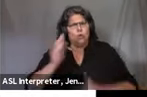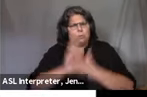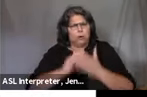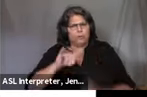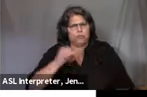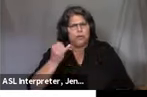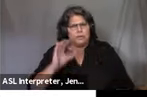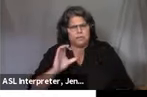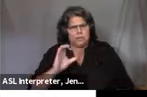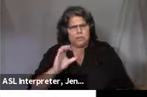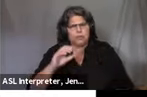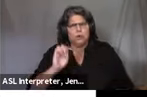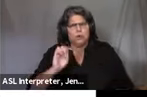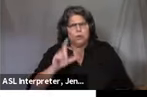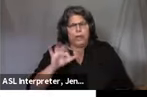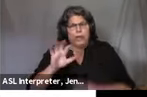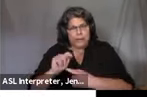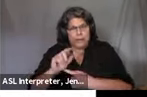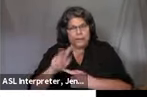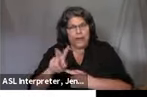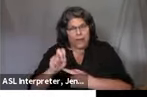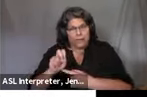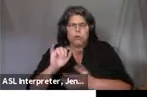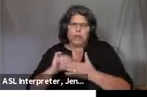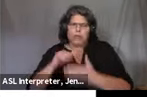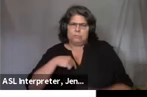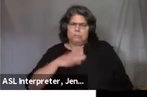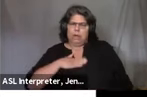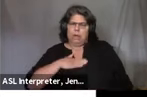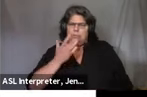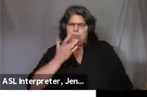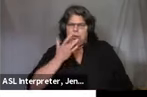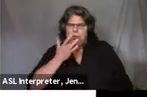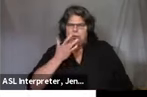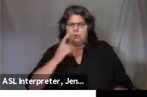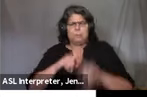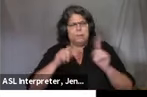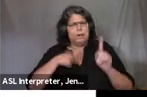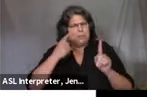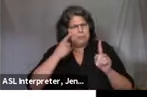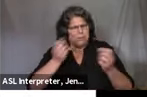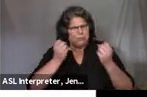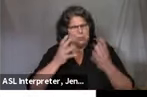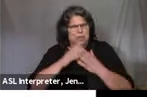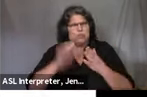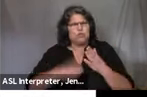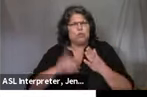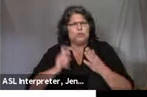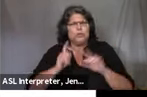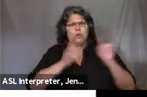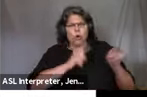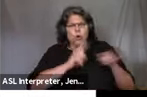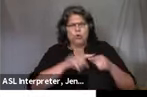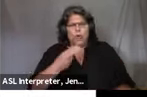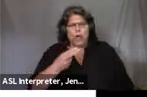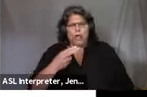Elliott Ave crossing is more appealing to me, but I'm thinking about there's a lot of students who need to get to the high school, and